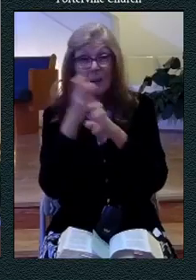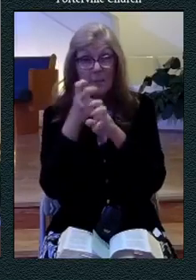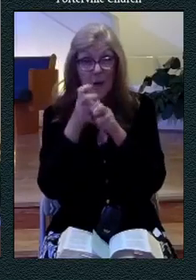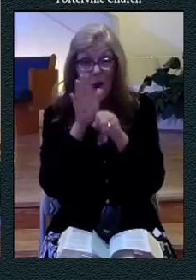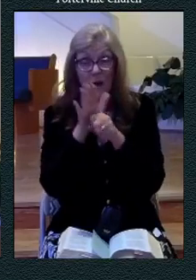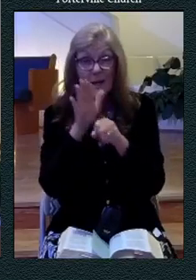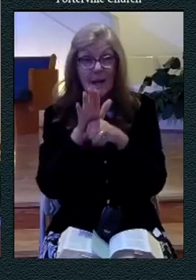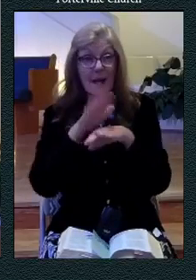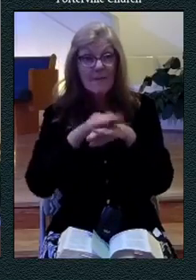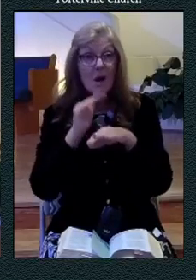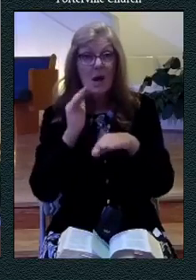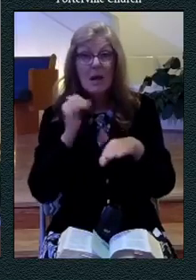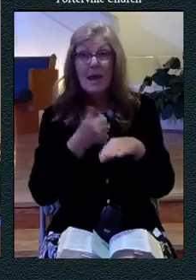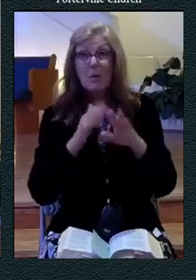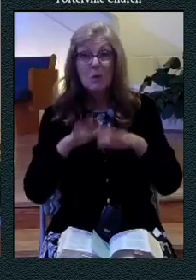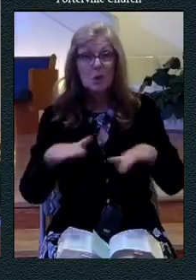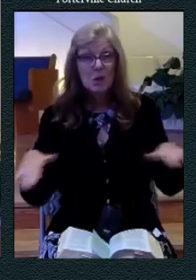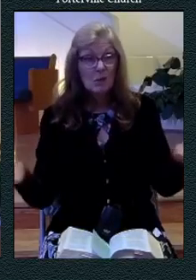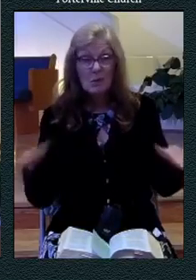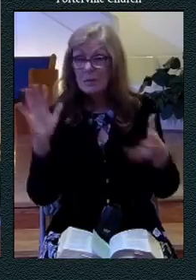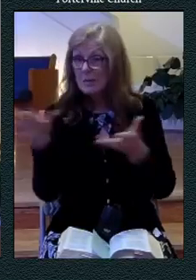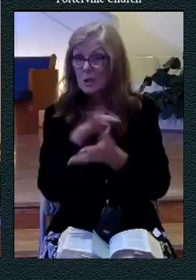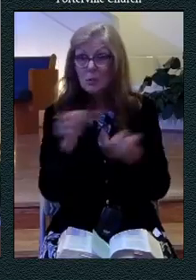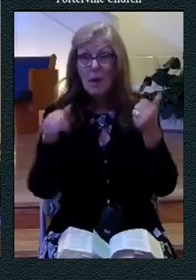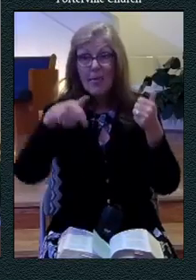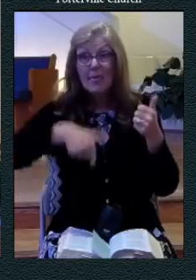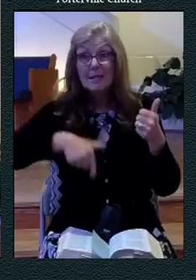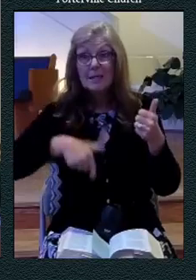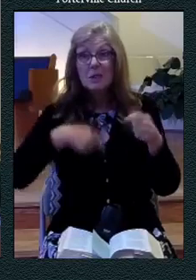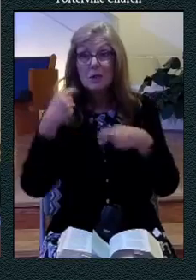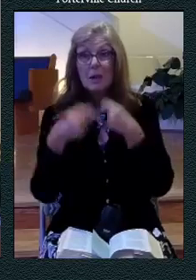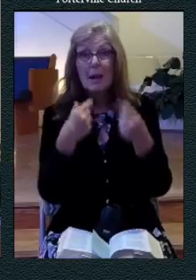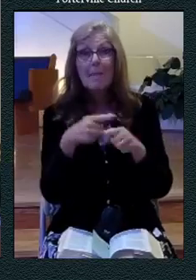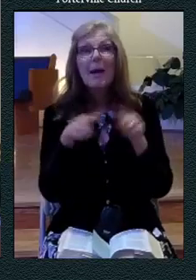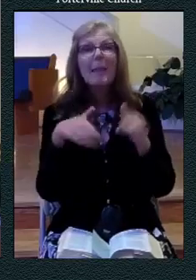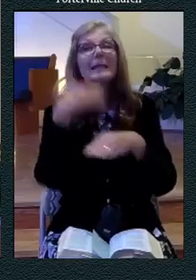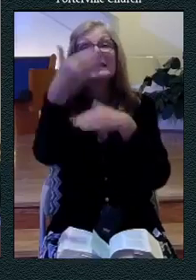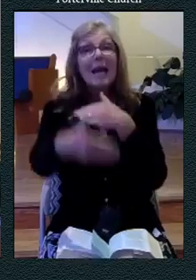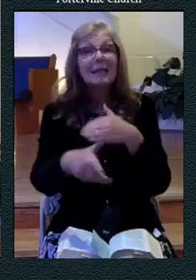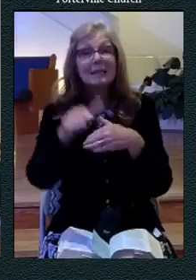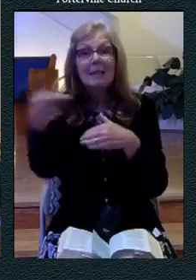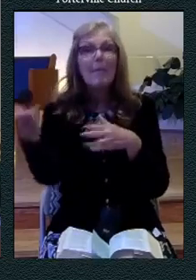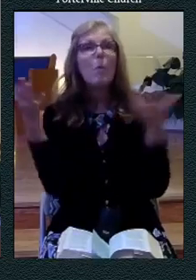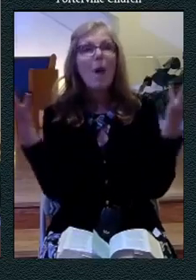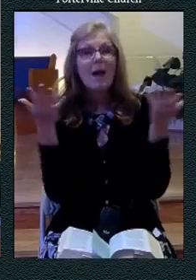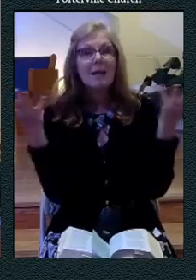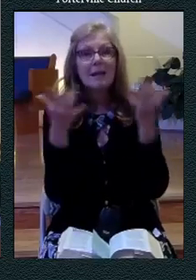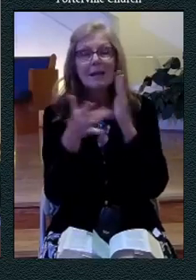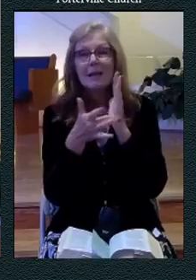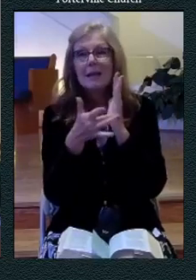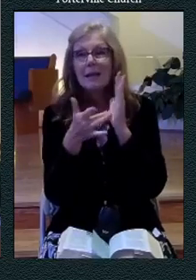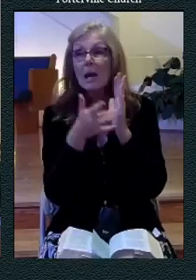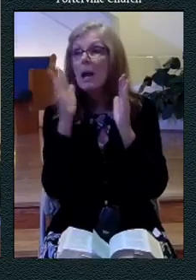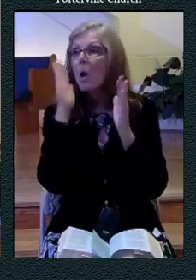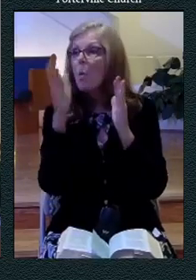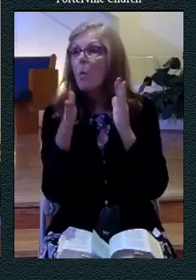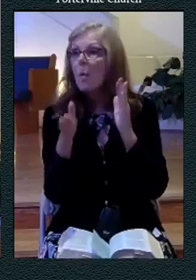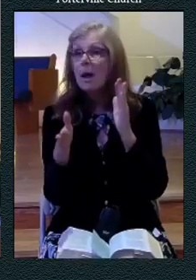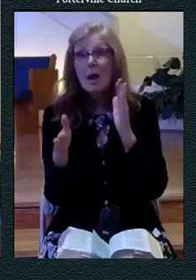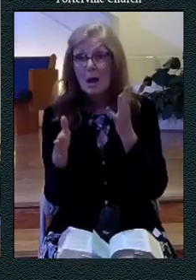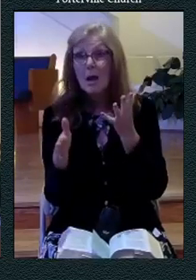kids and destructive to the present generation. The next step of technology will devour them